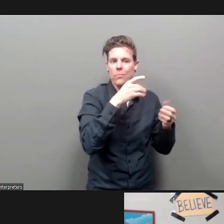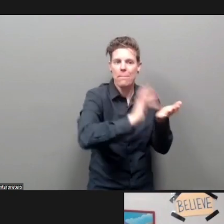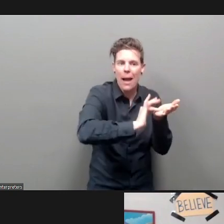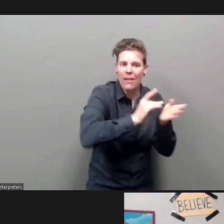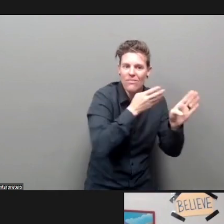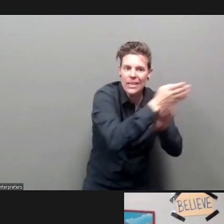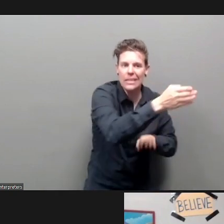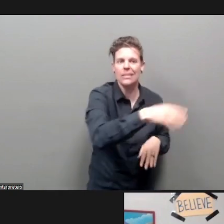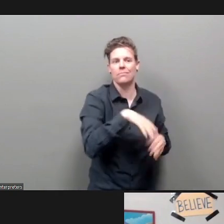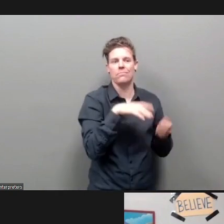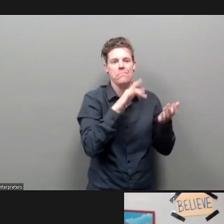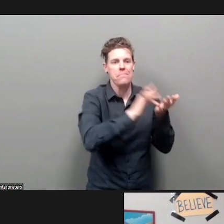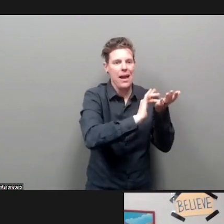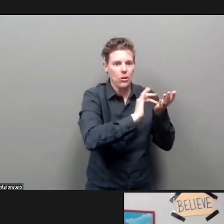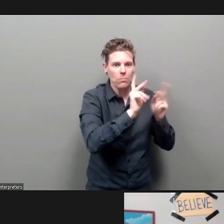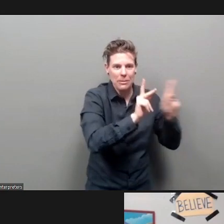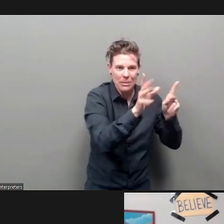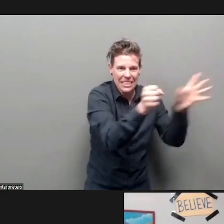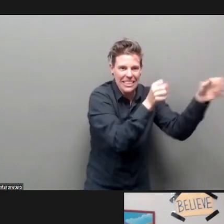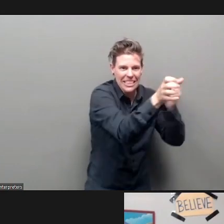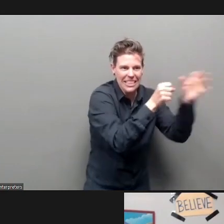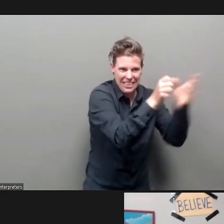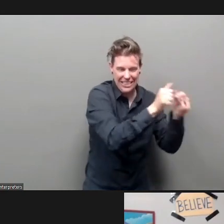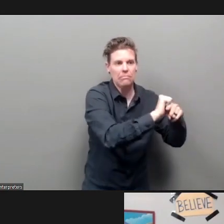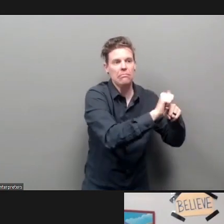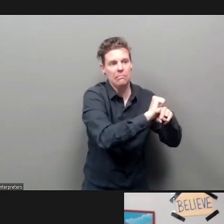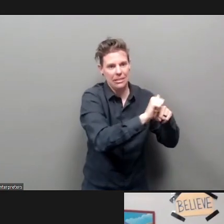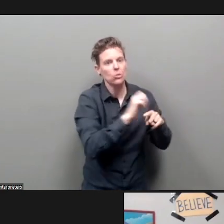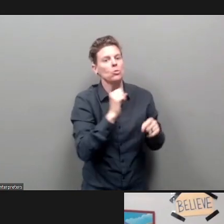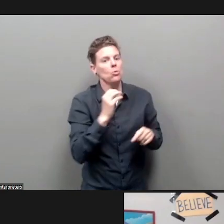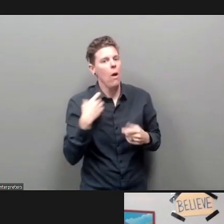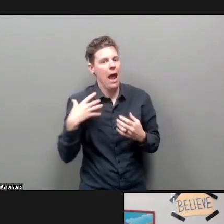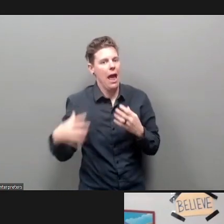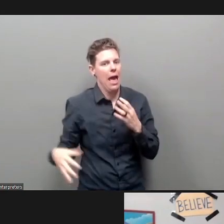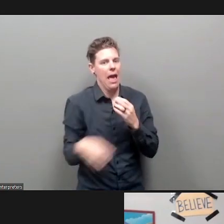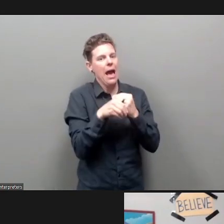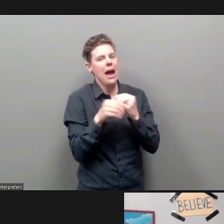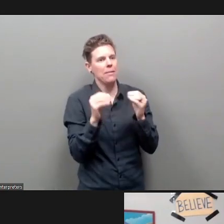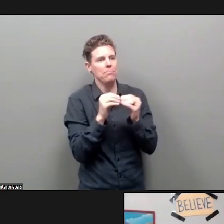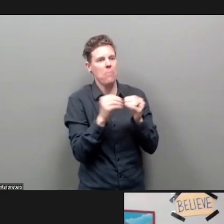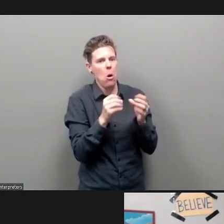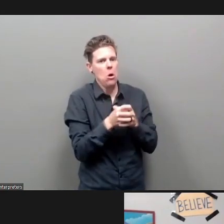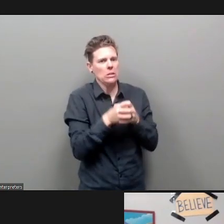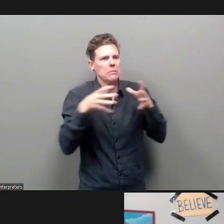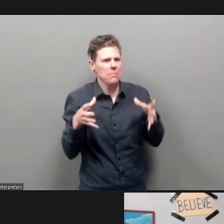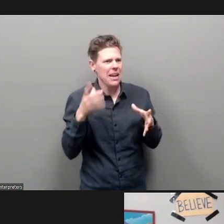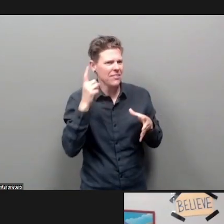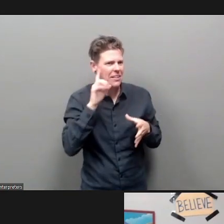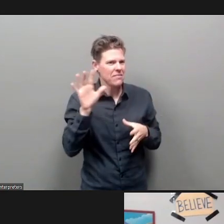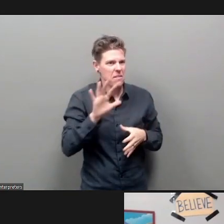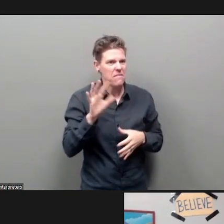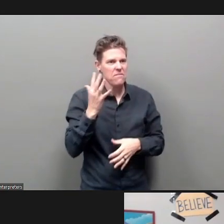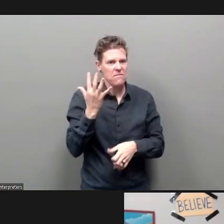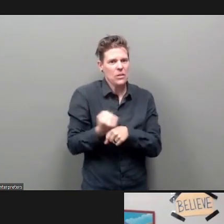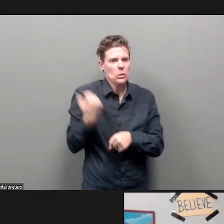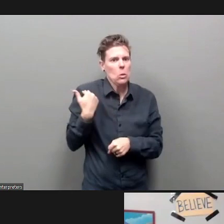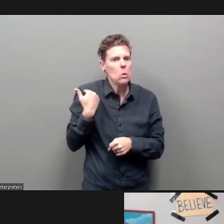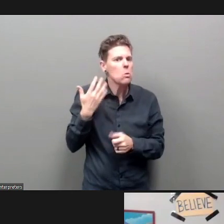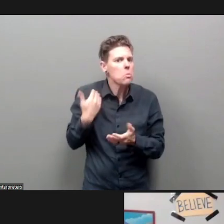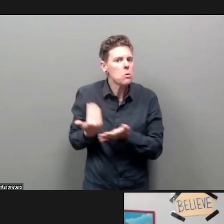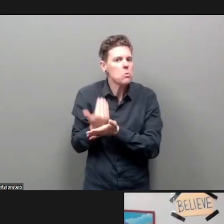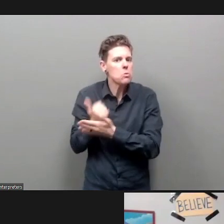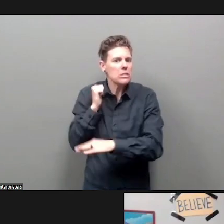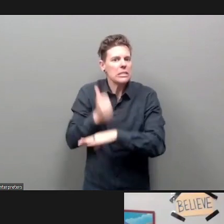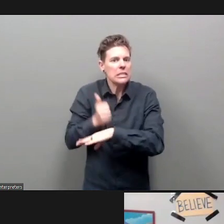second medical school in New Mexico. I believe it was about 5 years ago, 5.5 years ago. They graduated 2